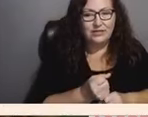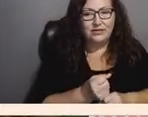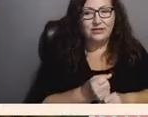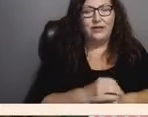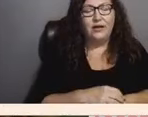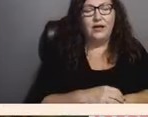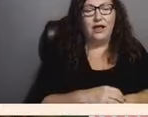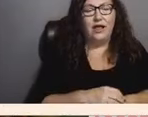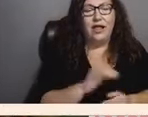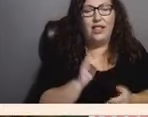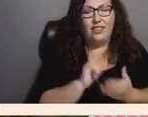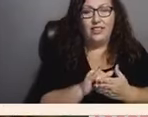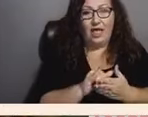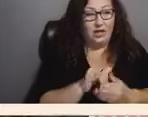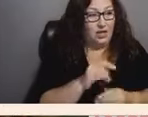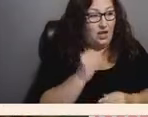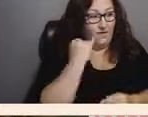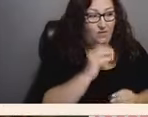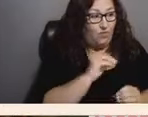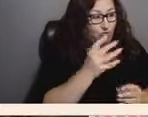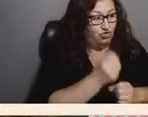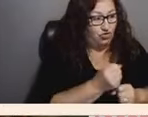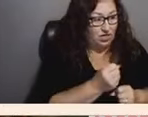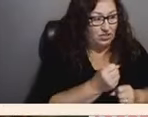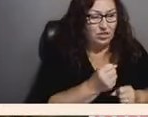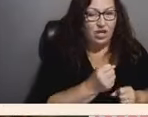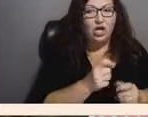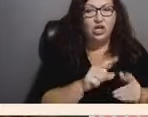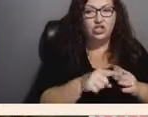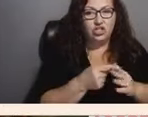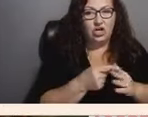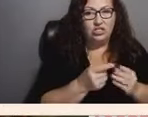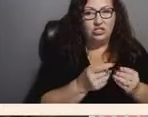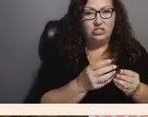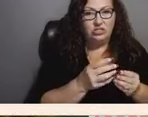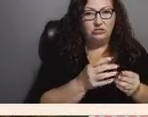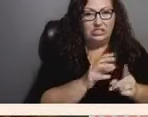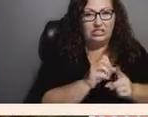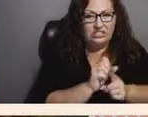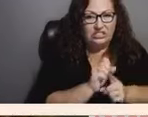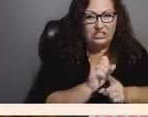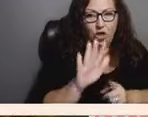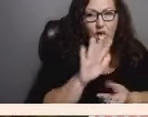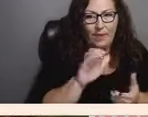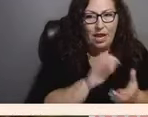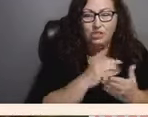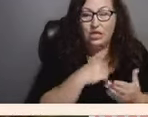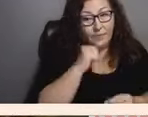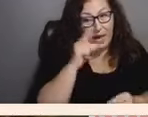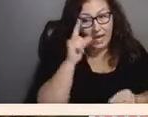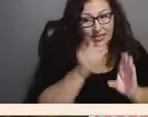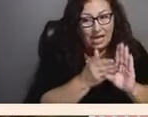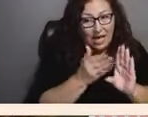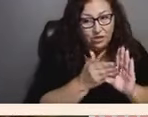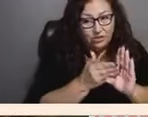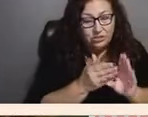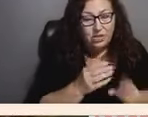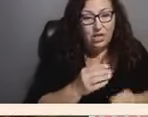to erode in the marriages. I'm not a psychiatrist, okay? I'm not a marriage